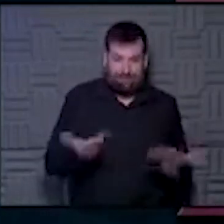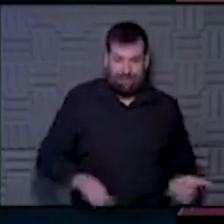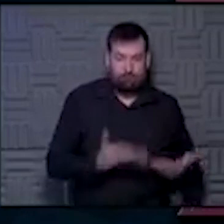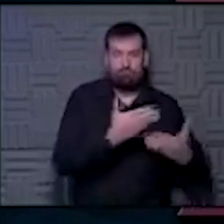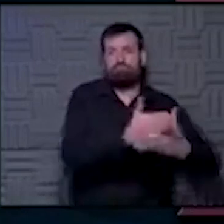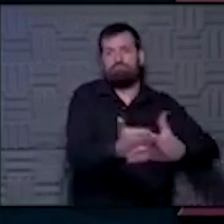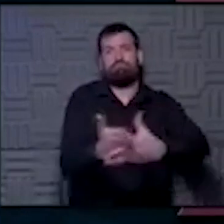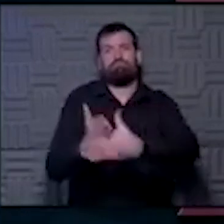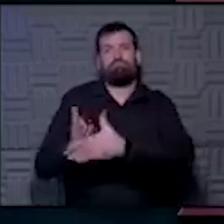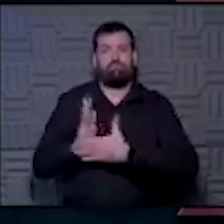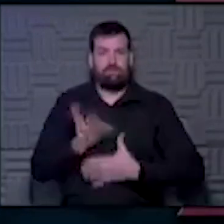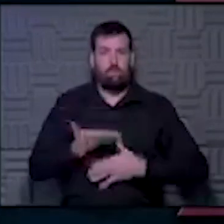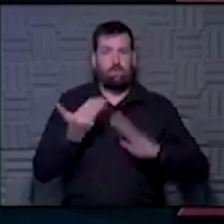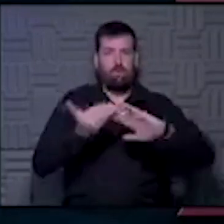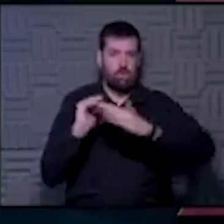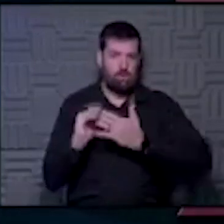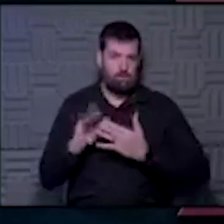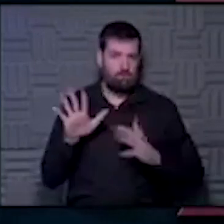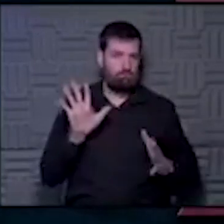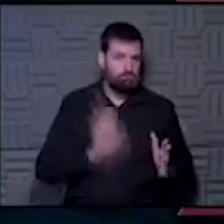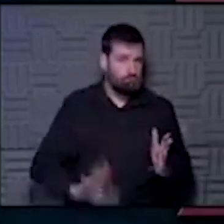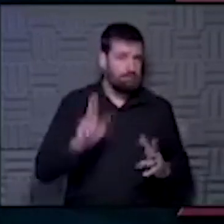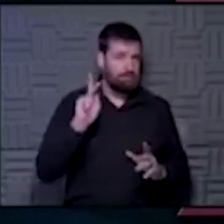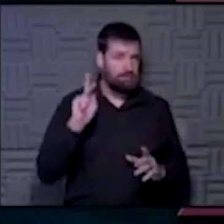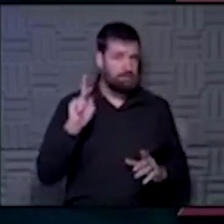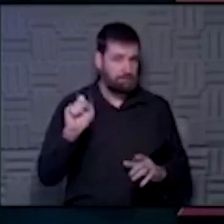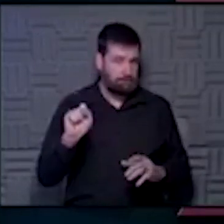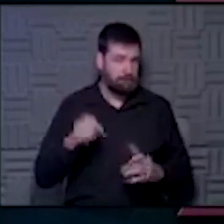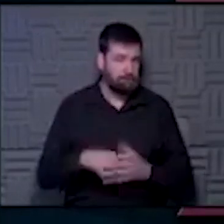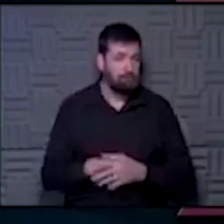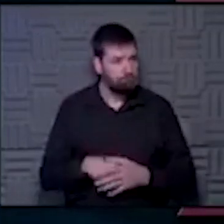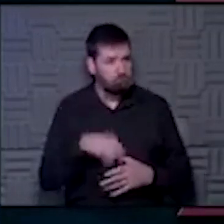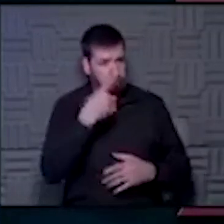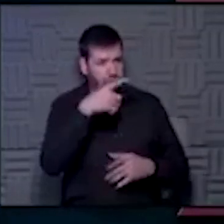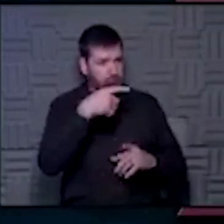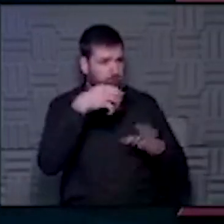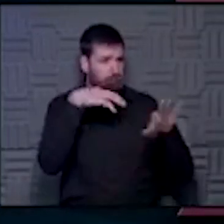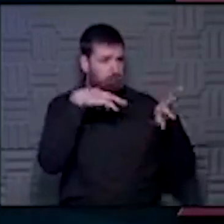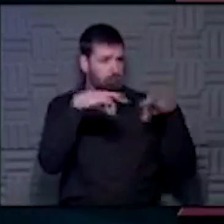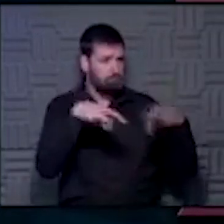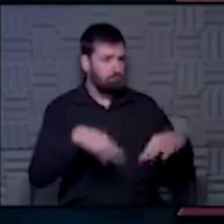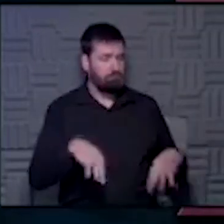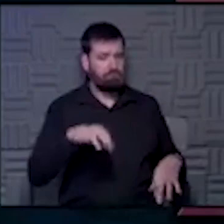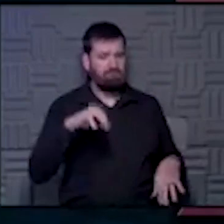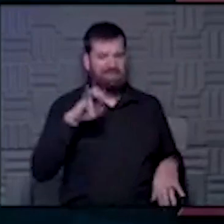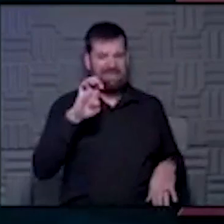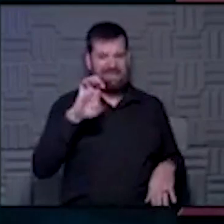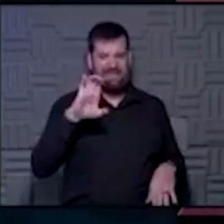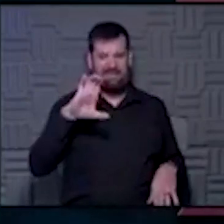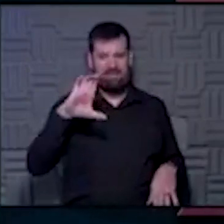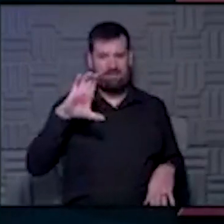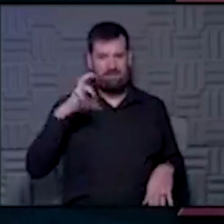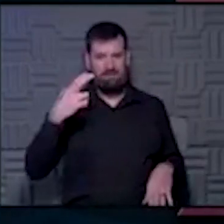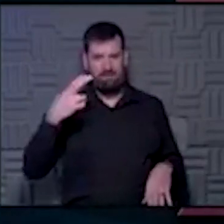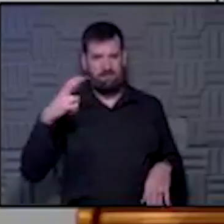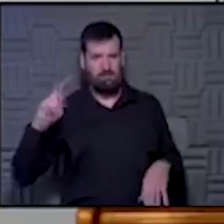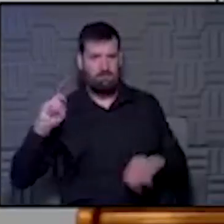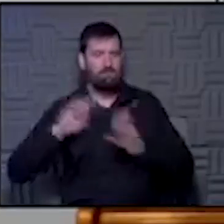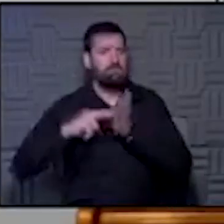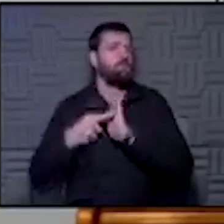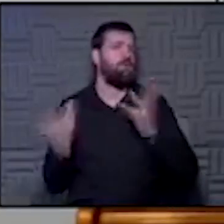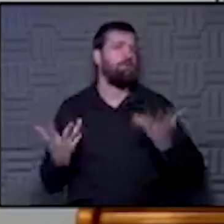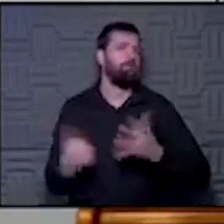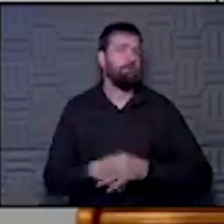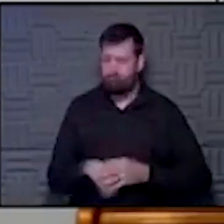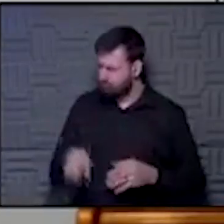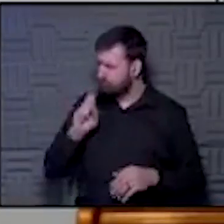and in our community with the rest of the state. Before we go too far, would you mind telling us a little bit about what ECHO stands for in the Project ECHO?